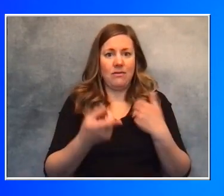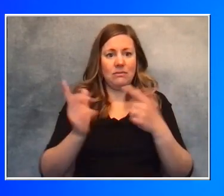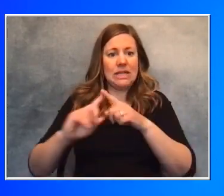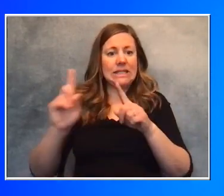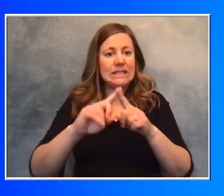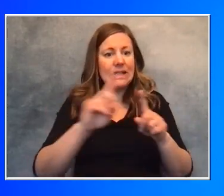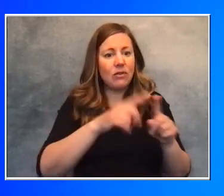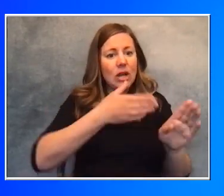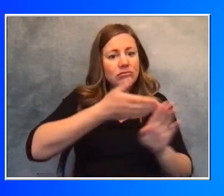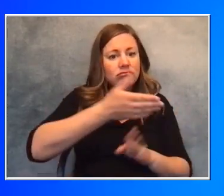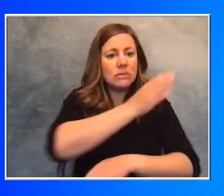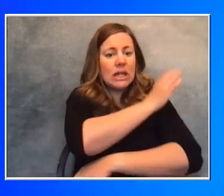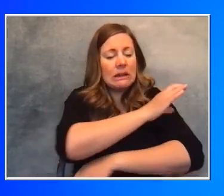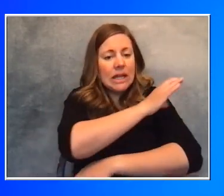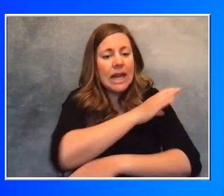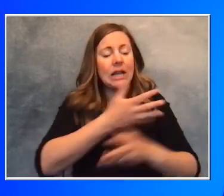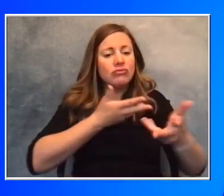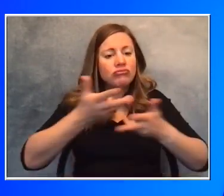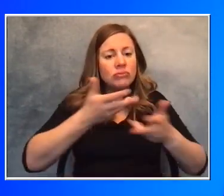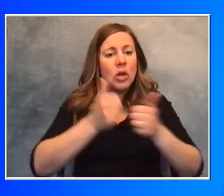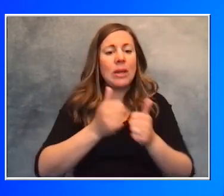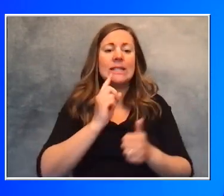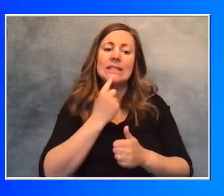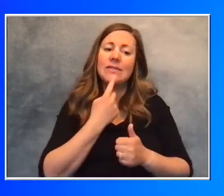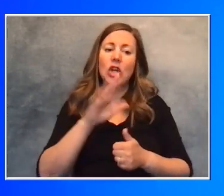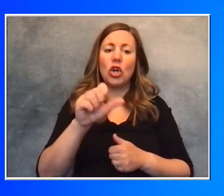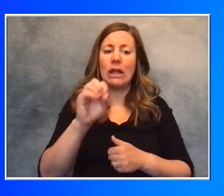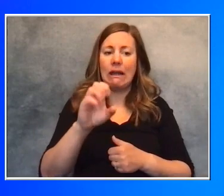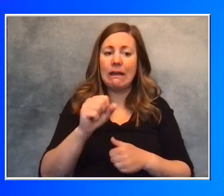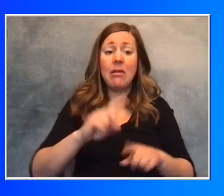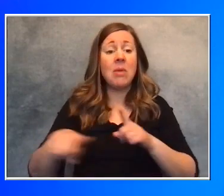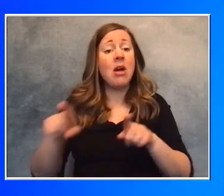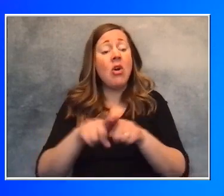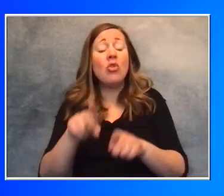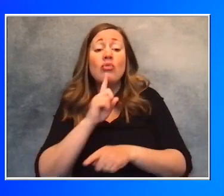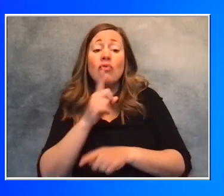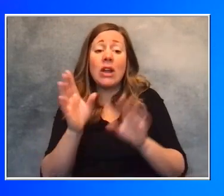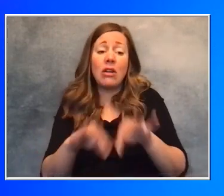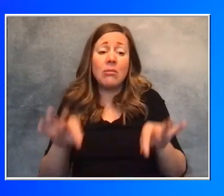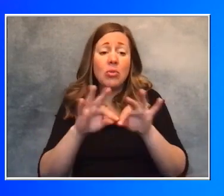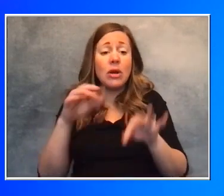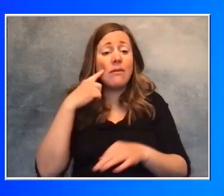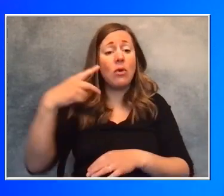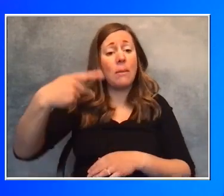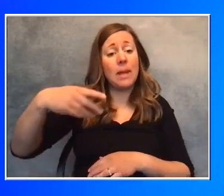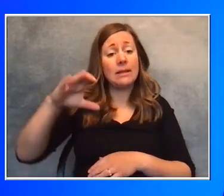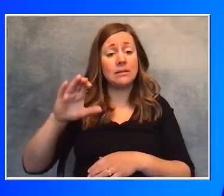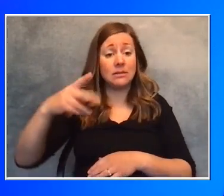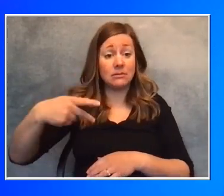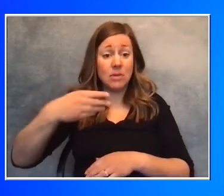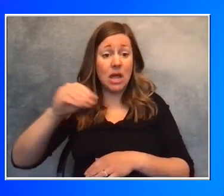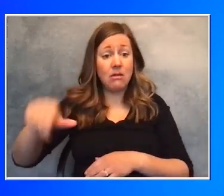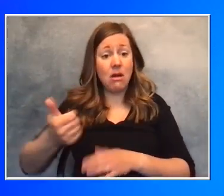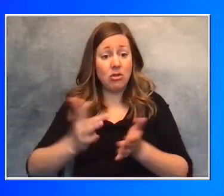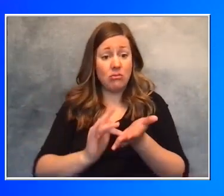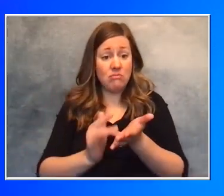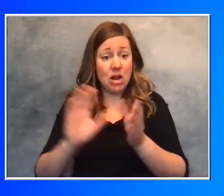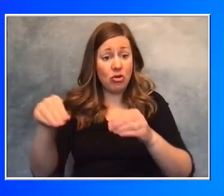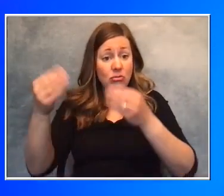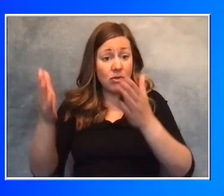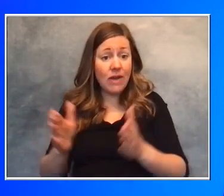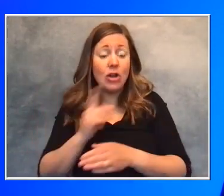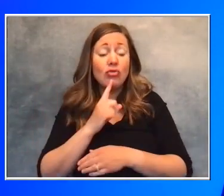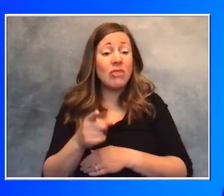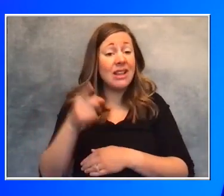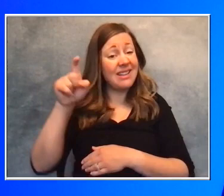with very, very severe cases. But it is very important that primary care physicians and other medical providers be educated about